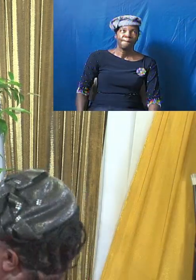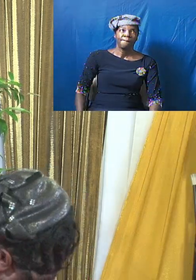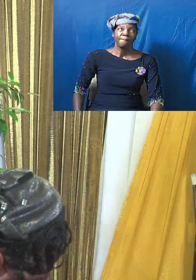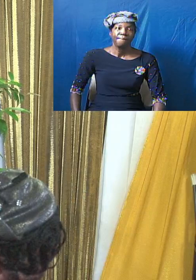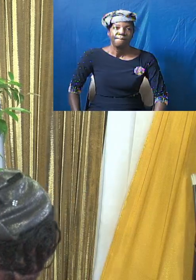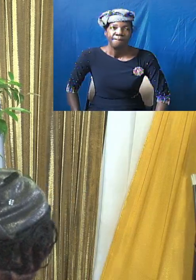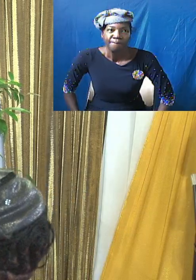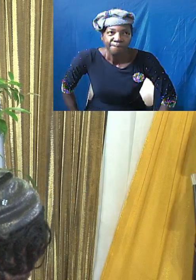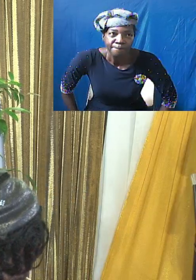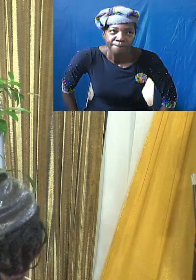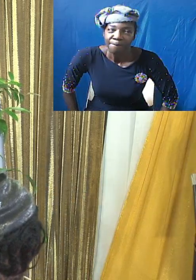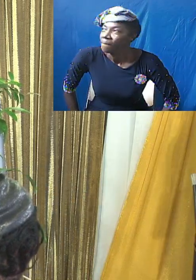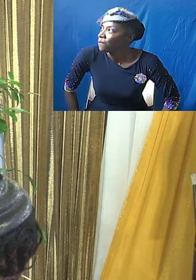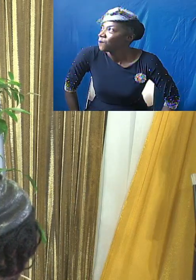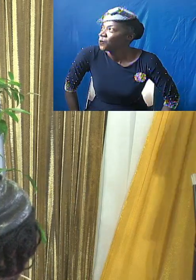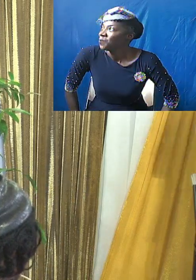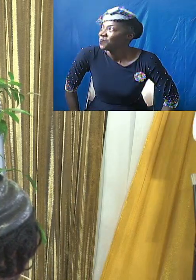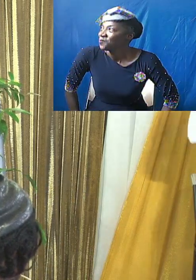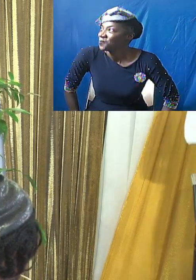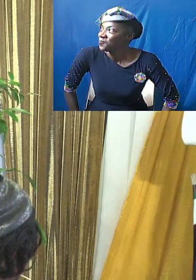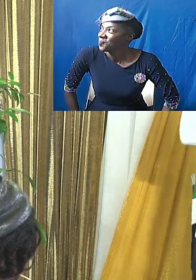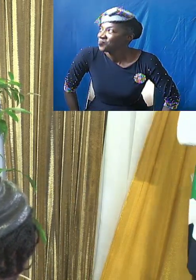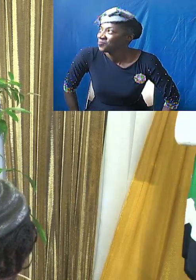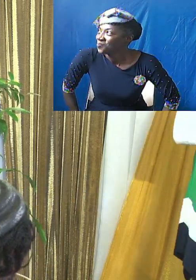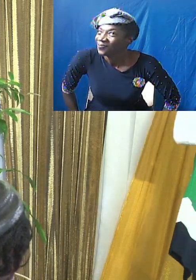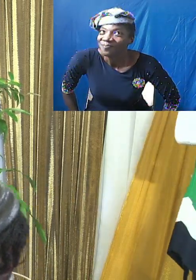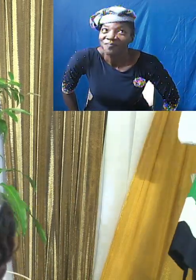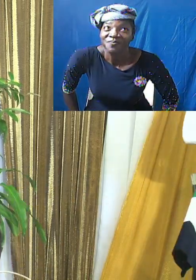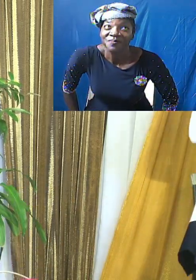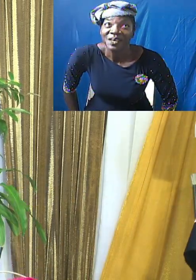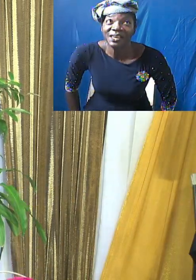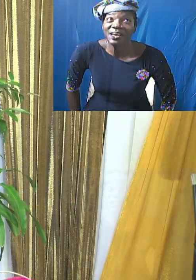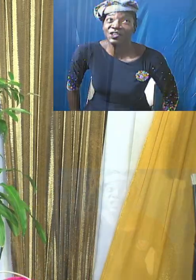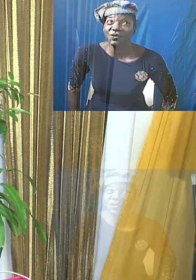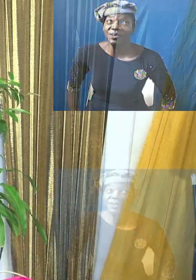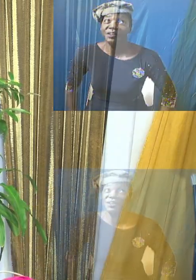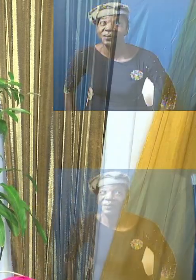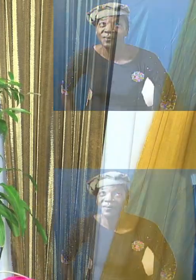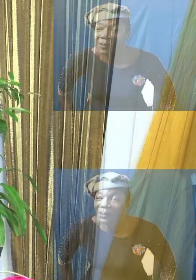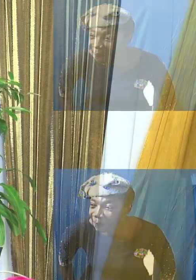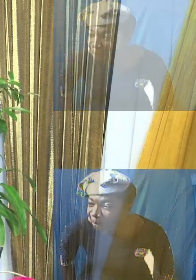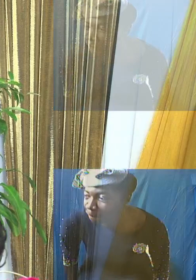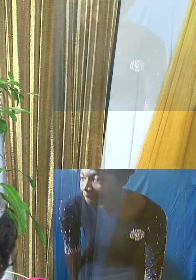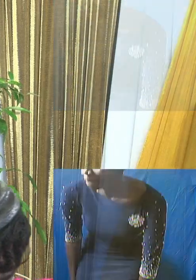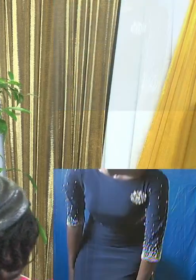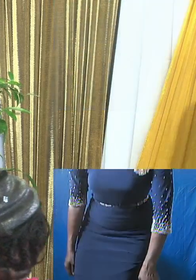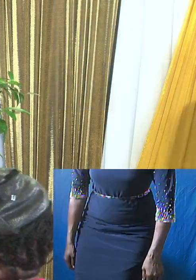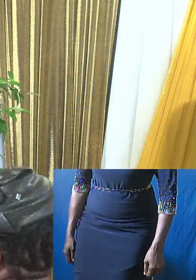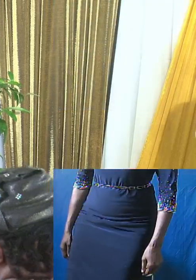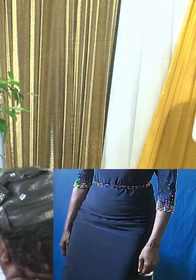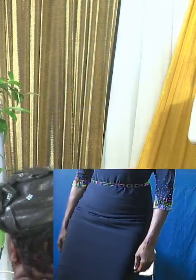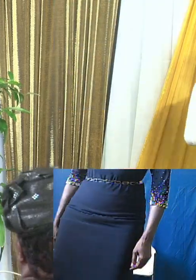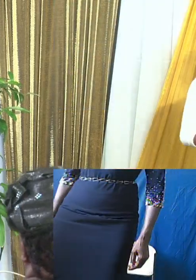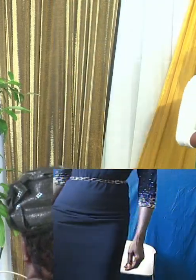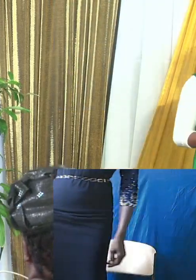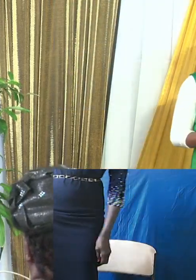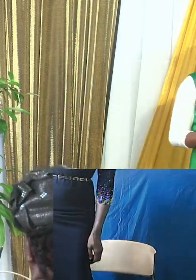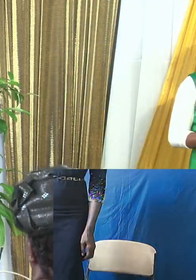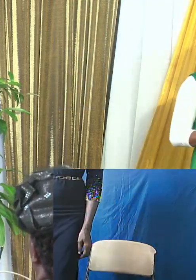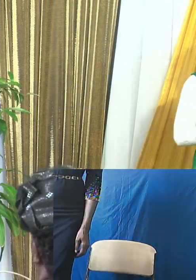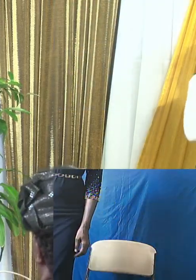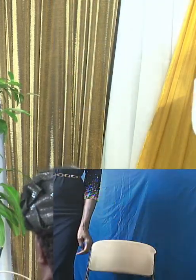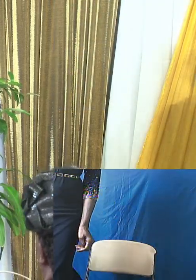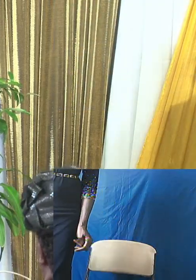Jesus is the Spirit and our power. So just touch him today. We're not having any written prayer requests, but I'm going to